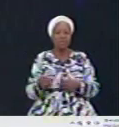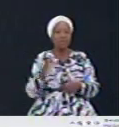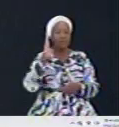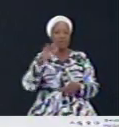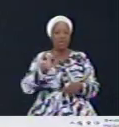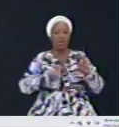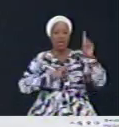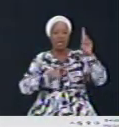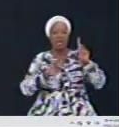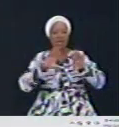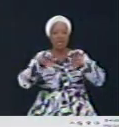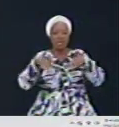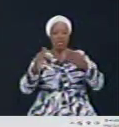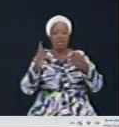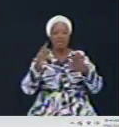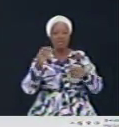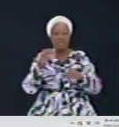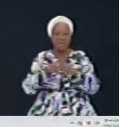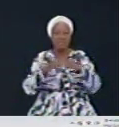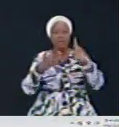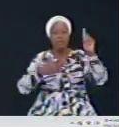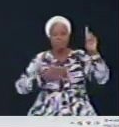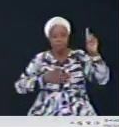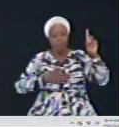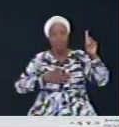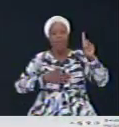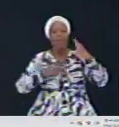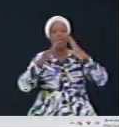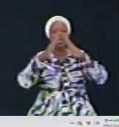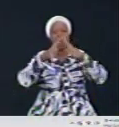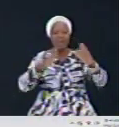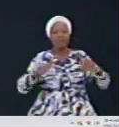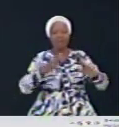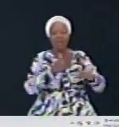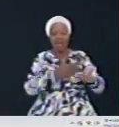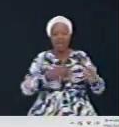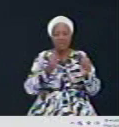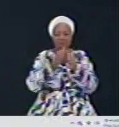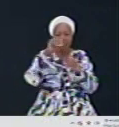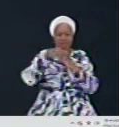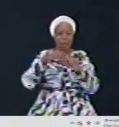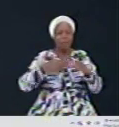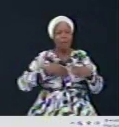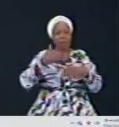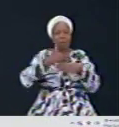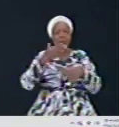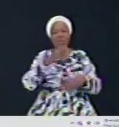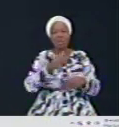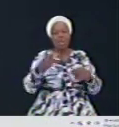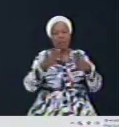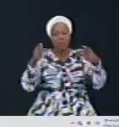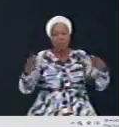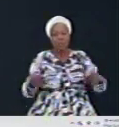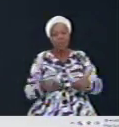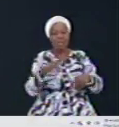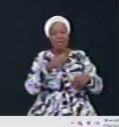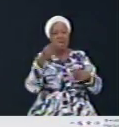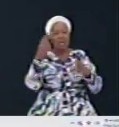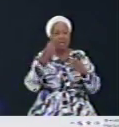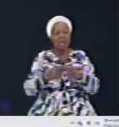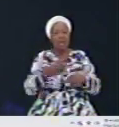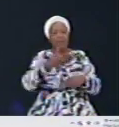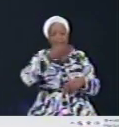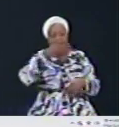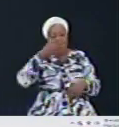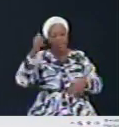I give in mine house and within my walls a place and a name